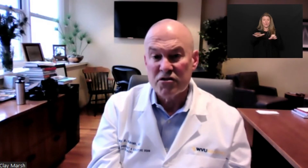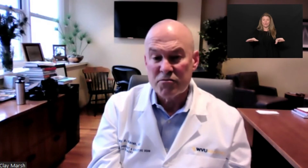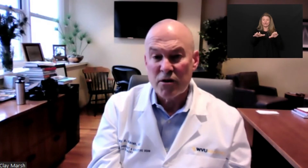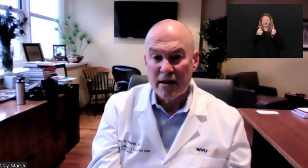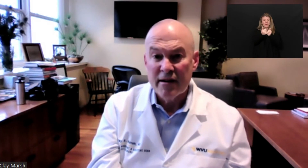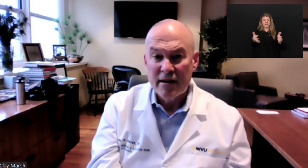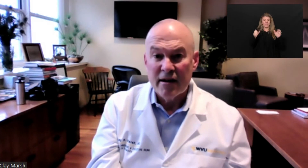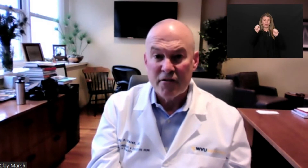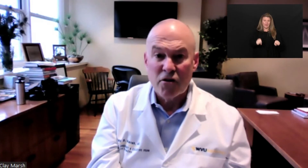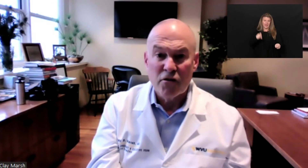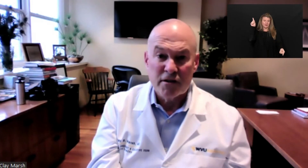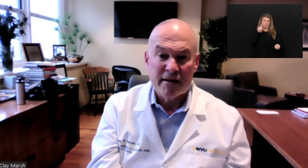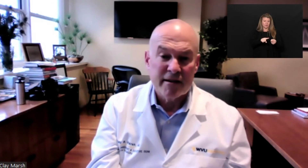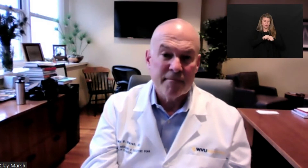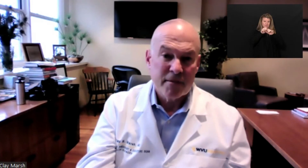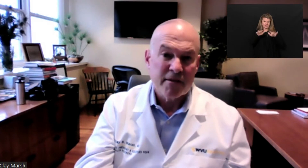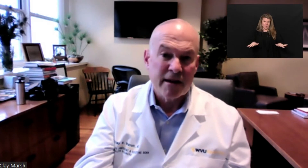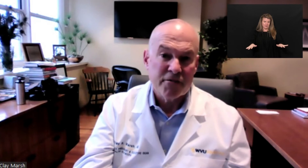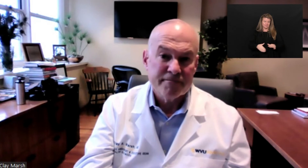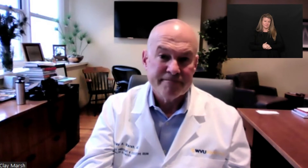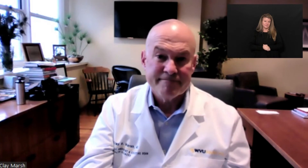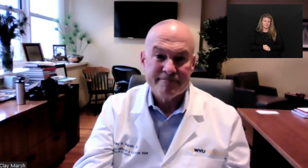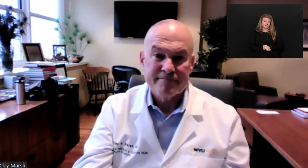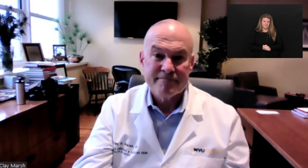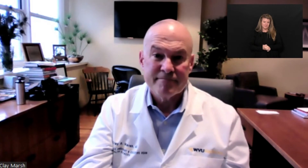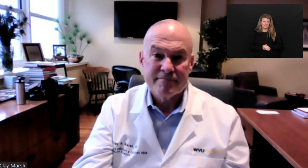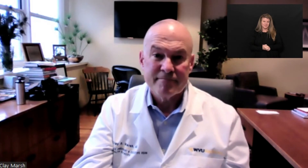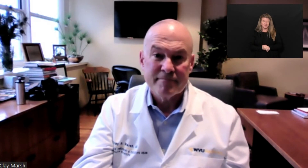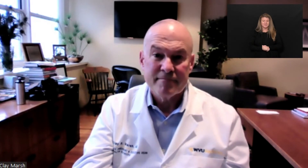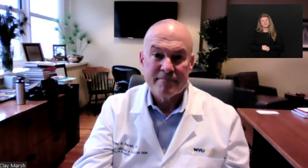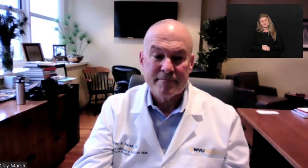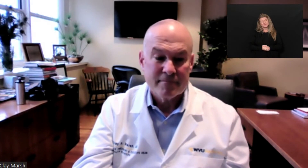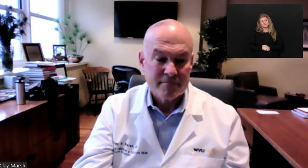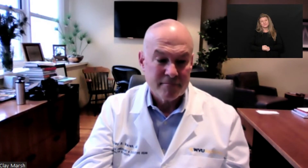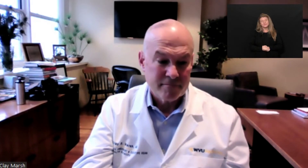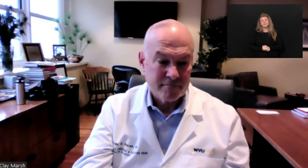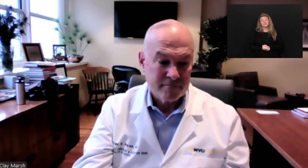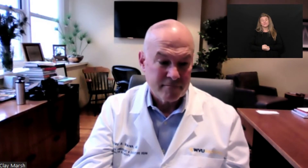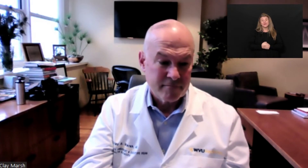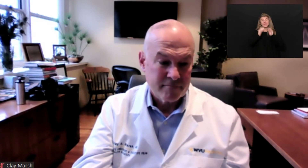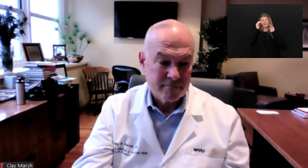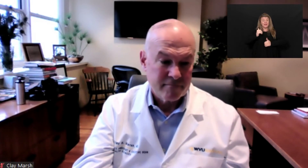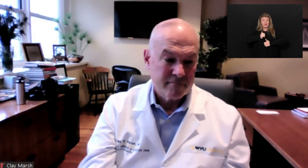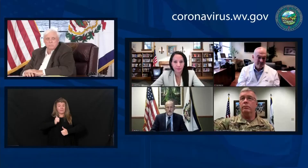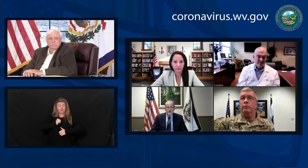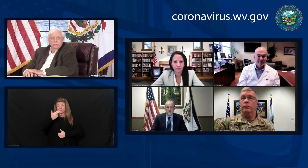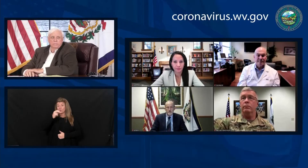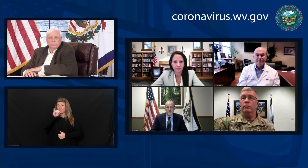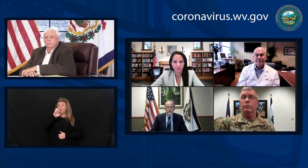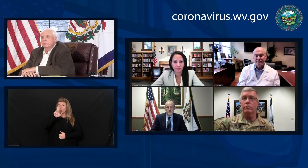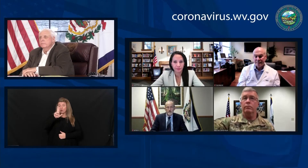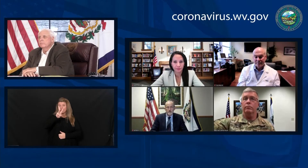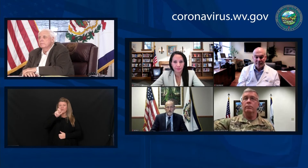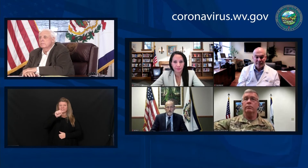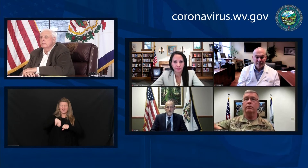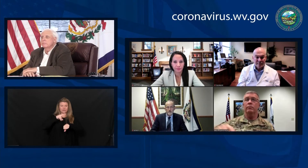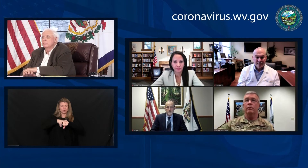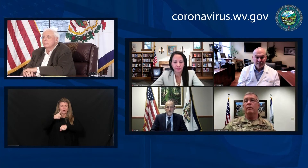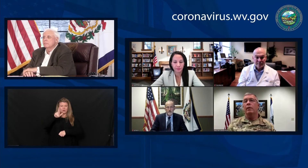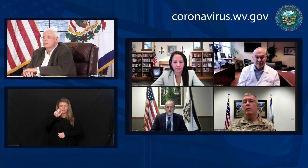reduce the spread of COVID-19. Thank you. All right, thank you, Dr. Marsh. Next to Major General Hoyer with the West Virginia National